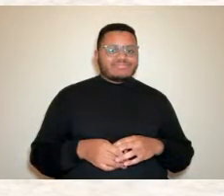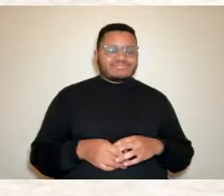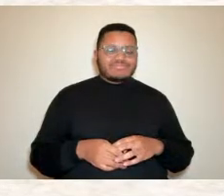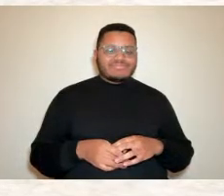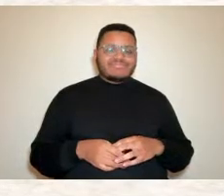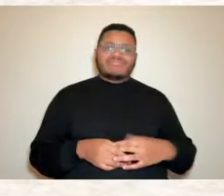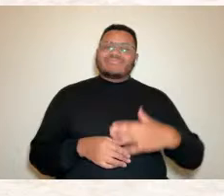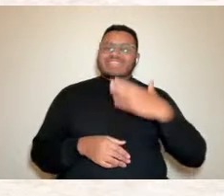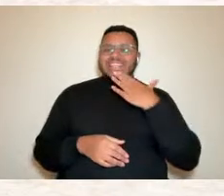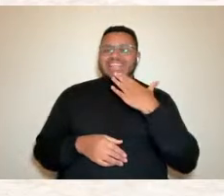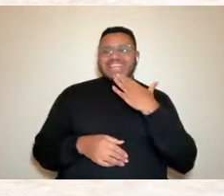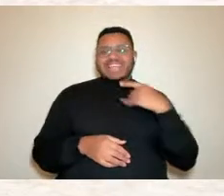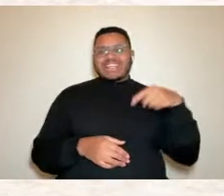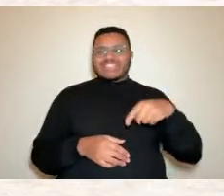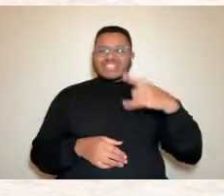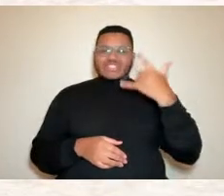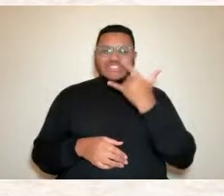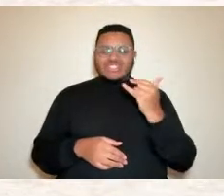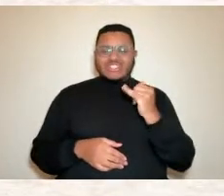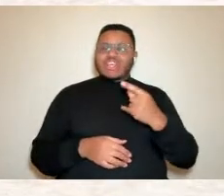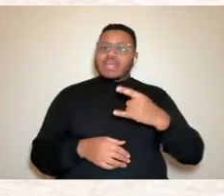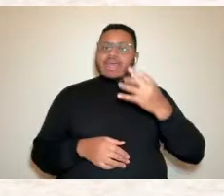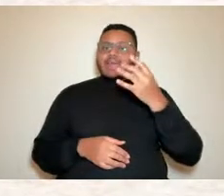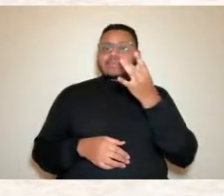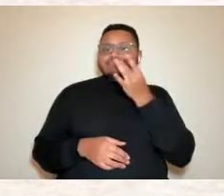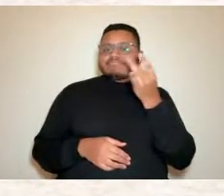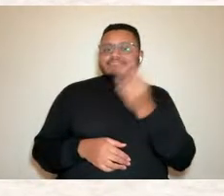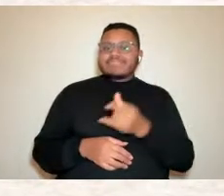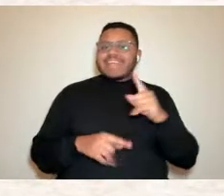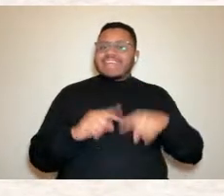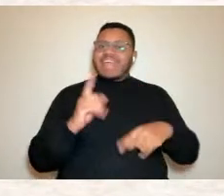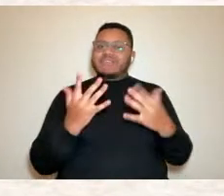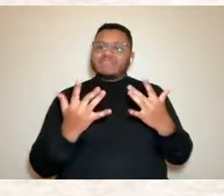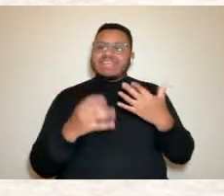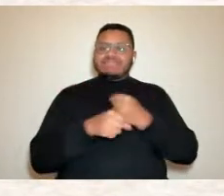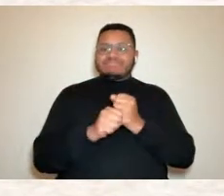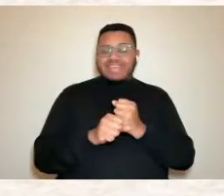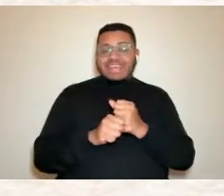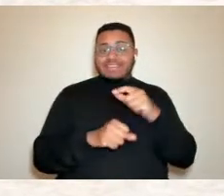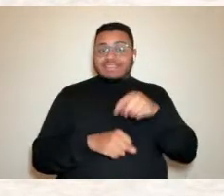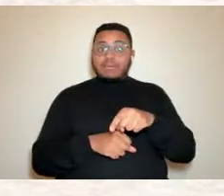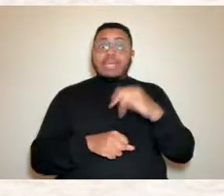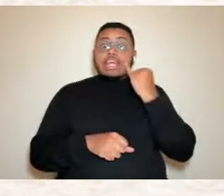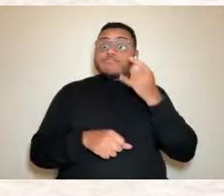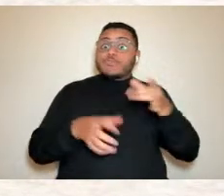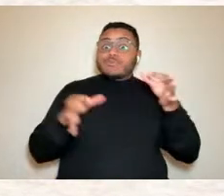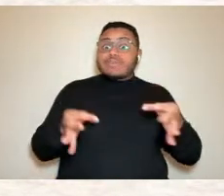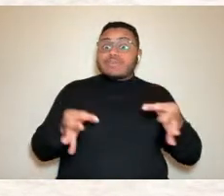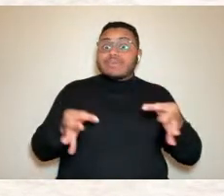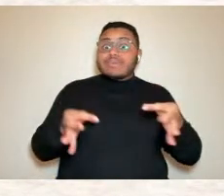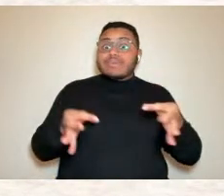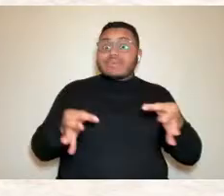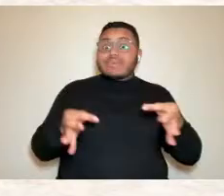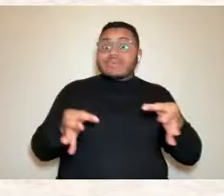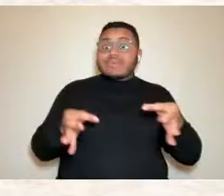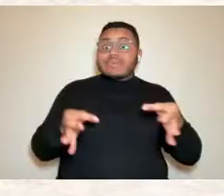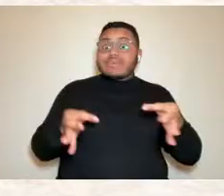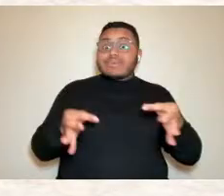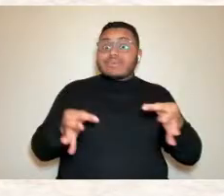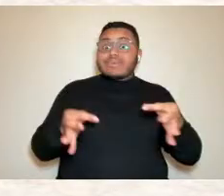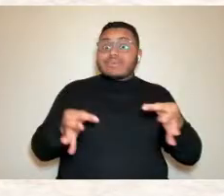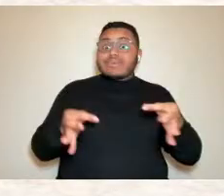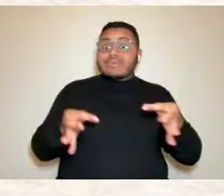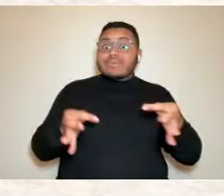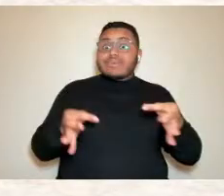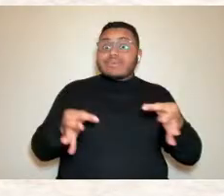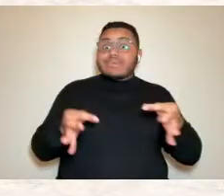Thank you. These look yummy. Can't wait to make them. I'm excited. And if you all do decide to make any of our recipes, and if you post